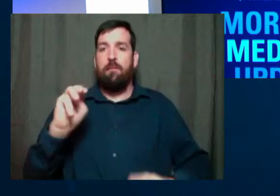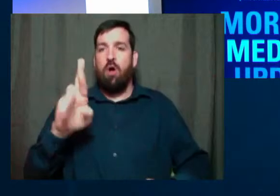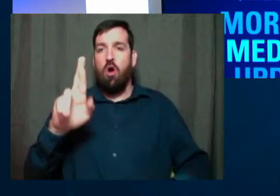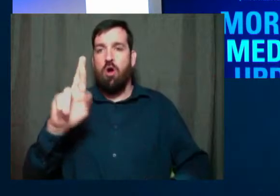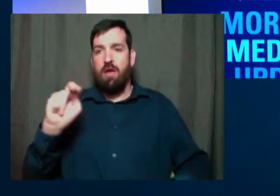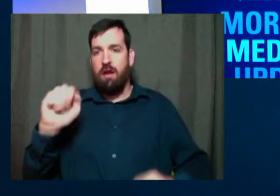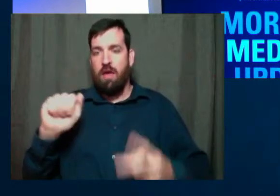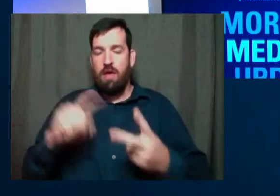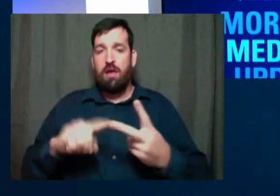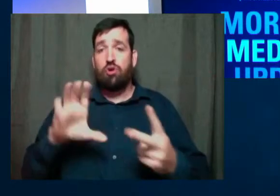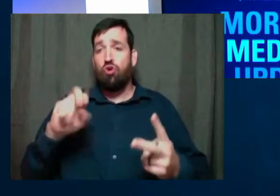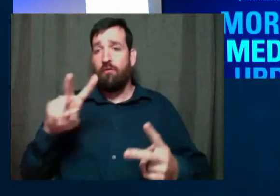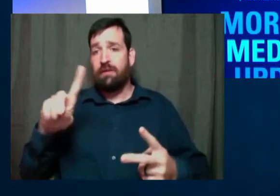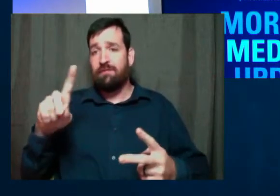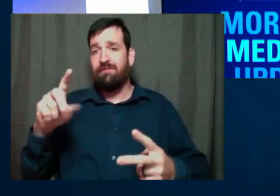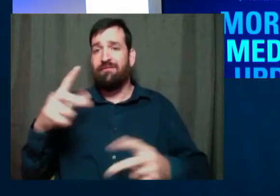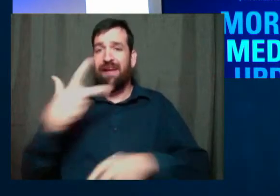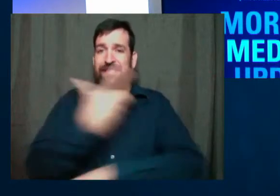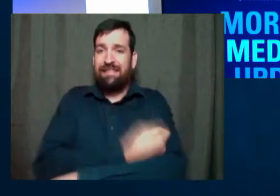vaccines dramatically increase